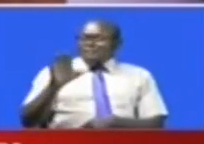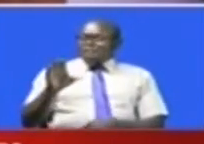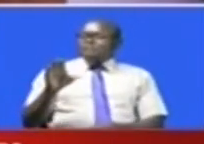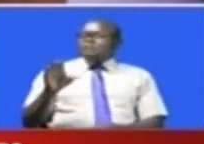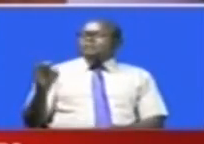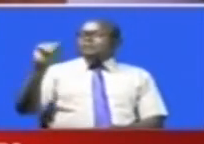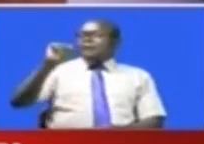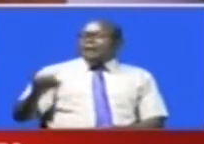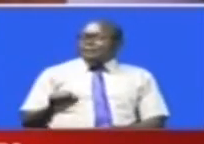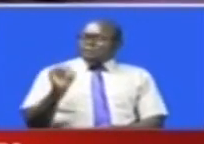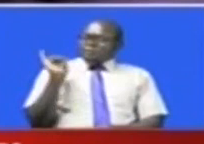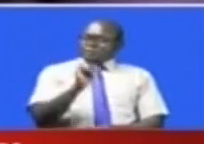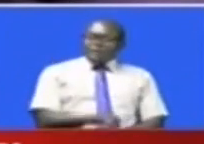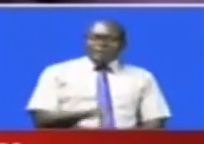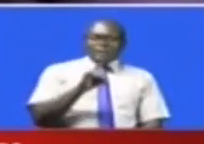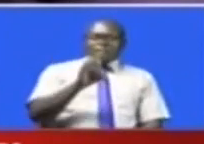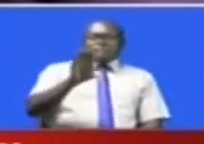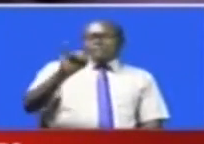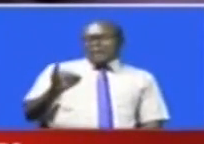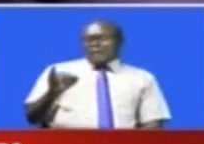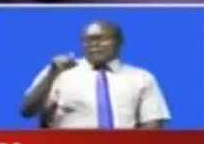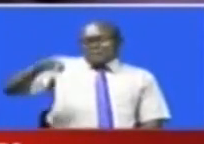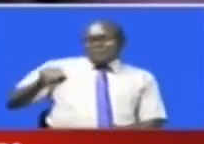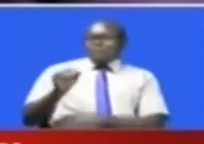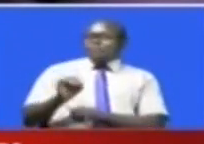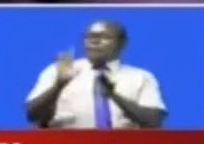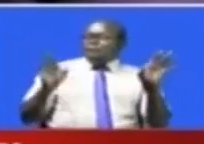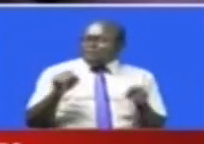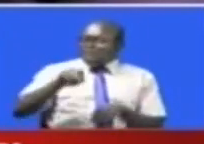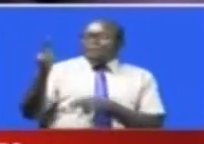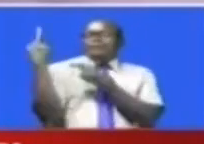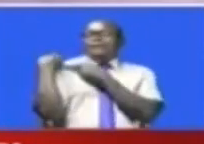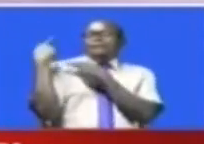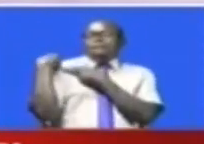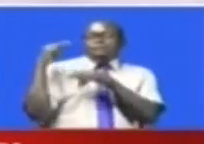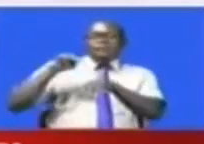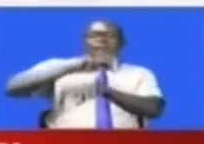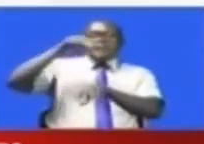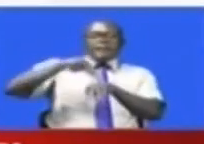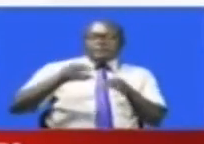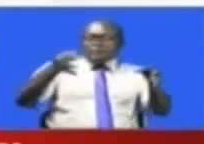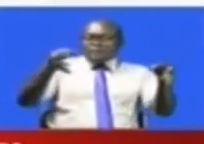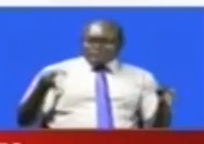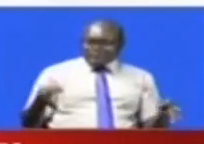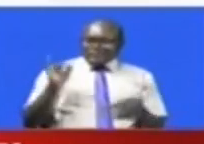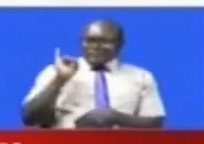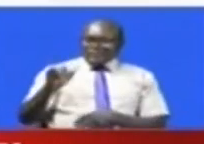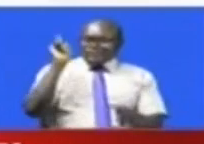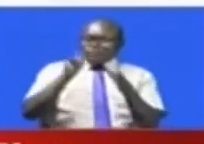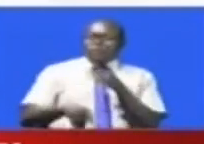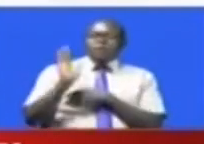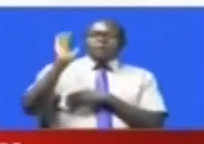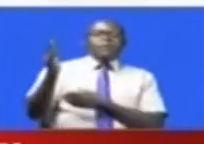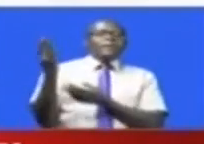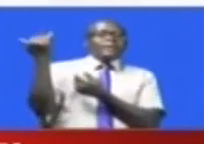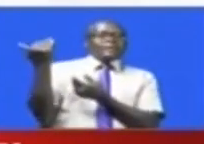to spend more time here, because once he clarifies as the man in charge of the national pass, then that is what we will